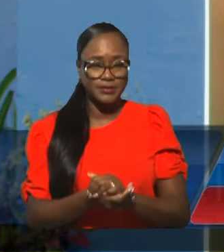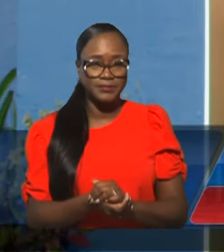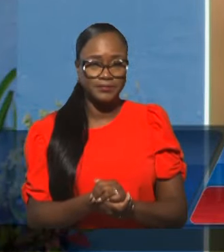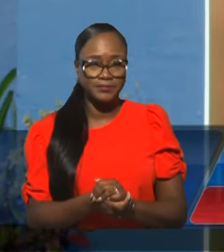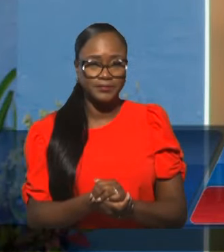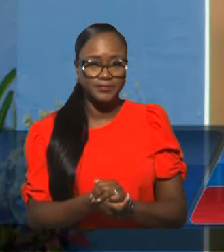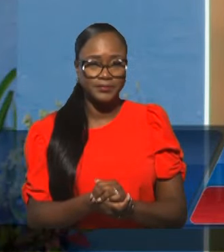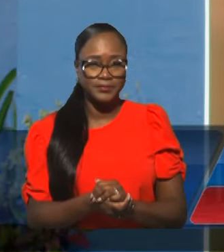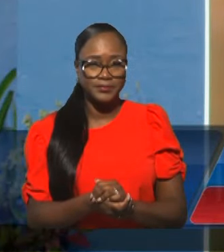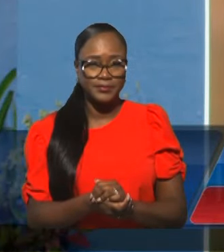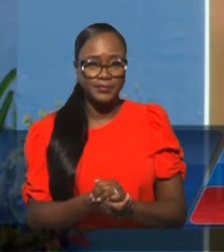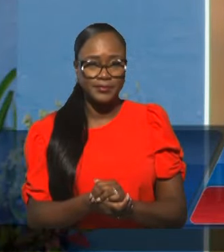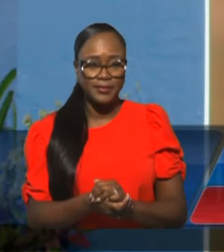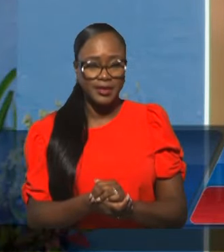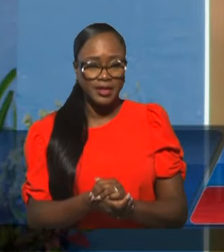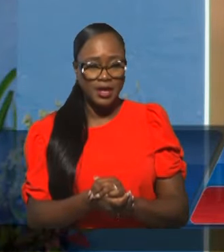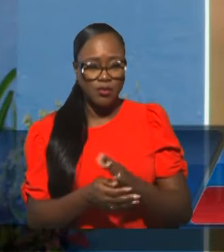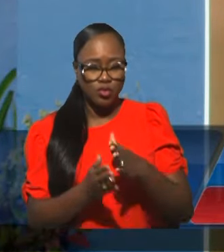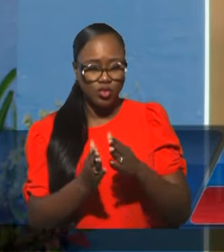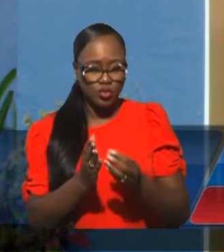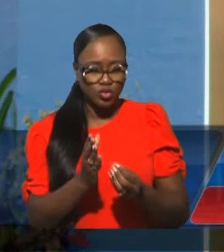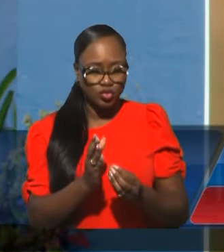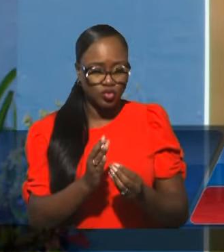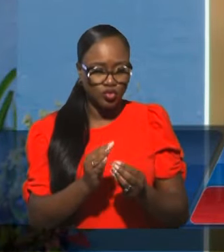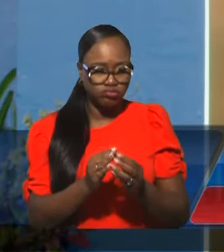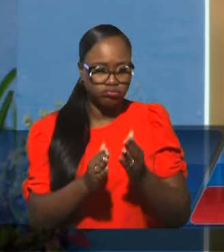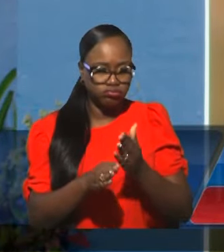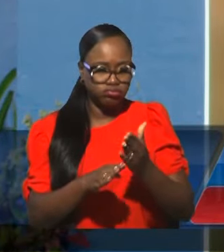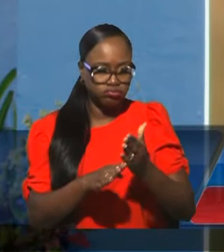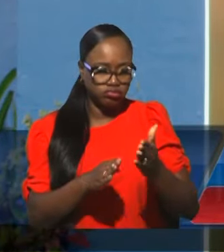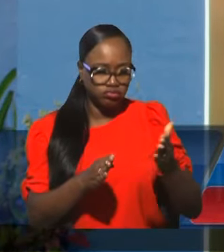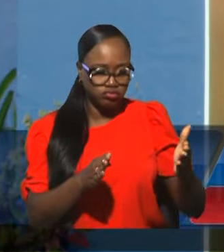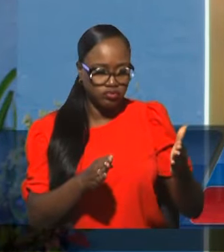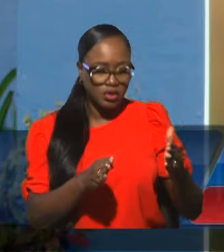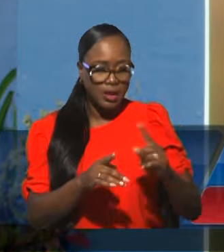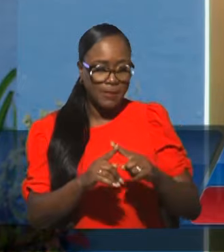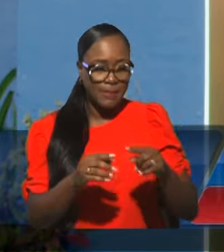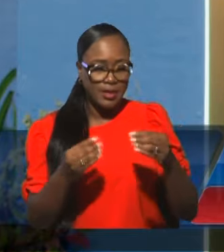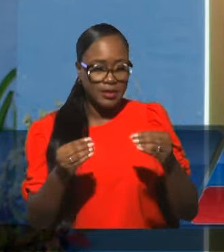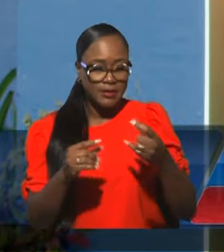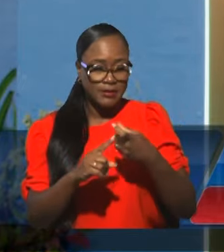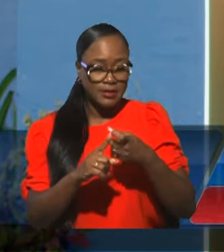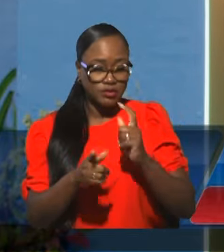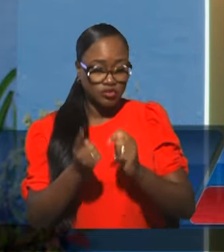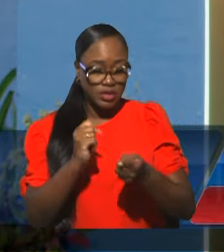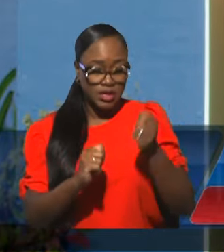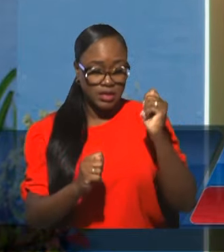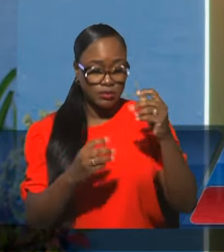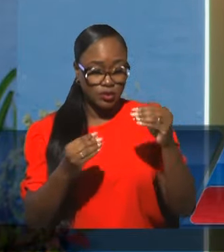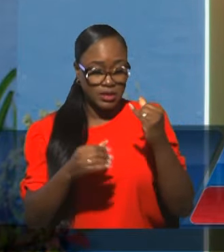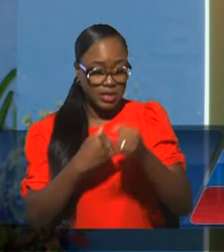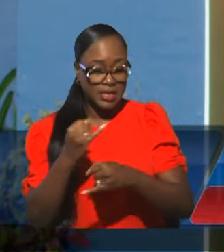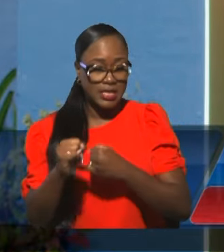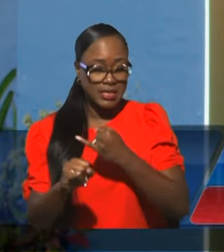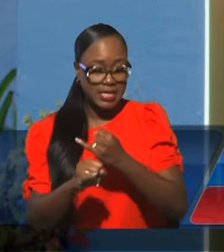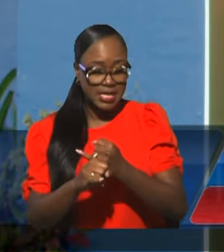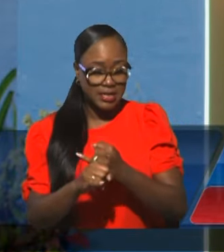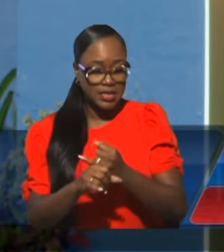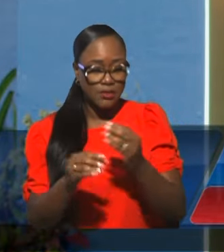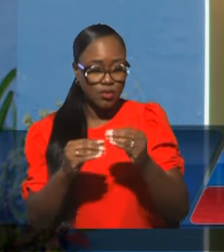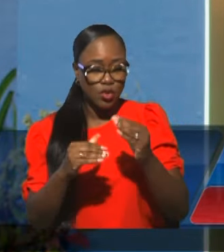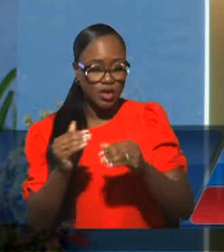despite the intense focus on expanding extra-regionally, exports from Trinidad and Tobago still account for